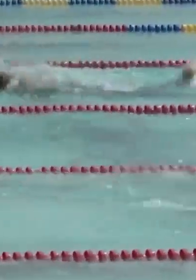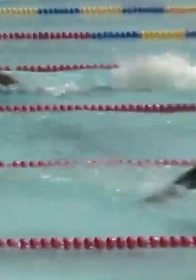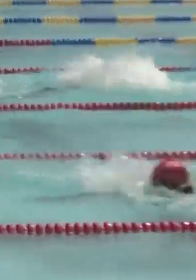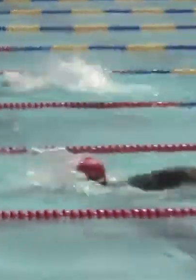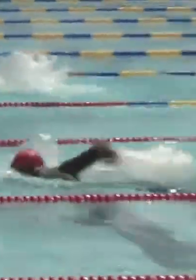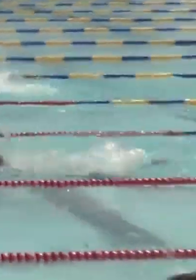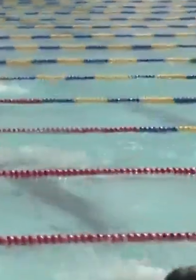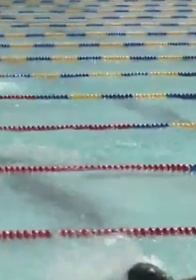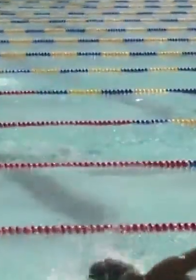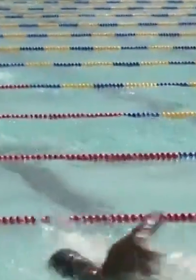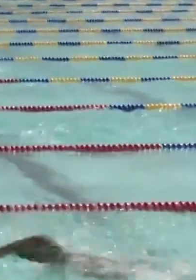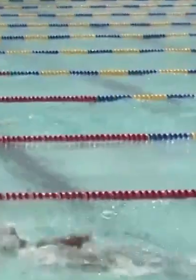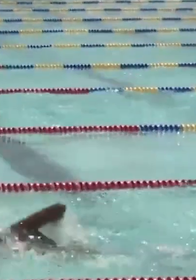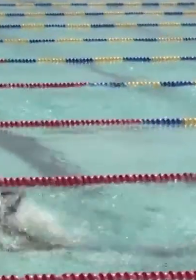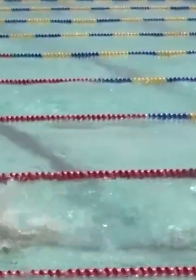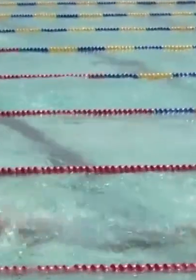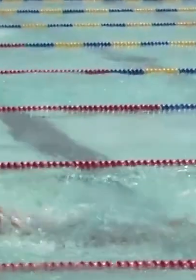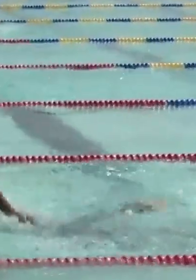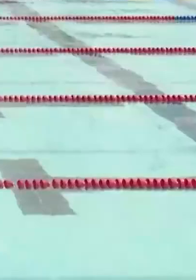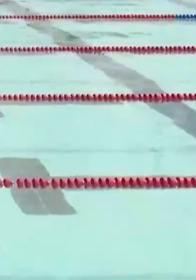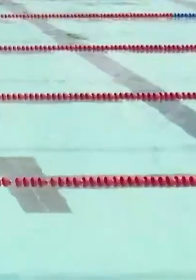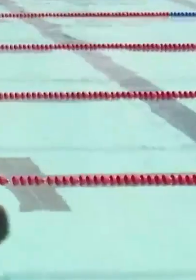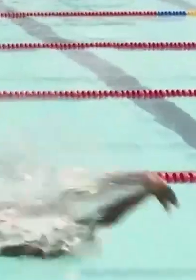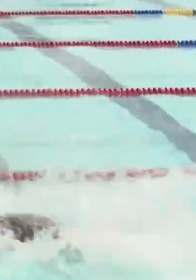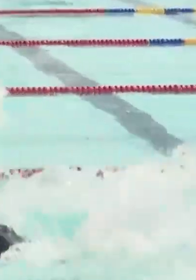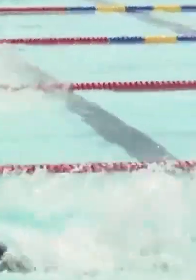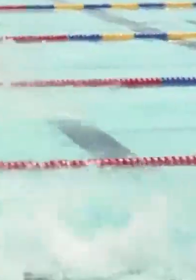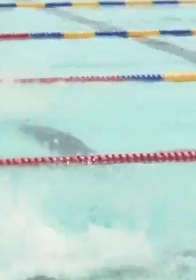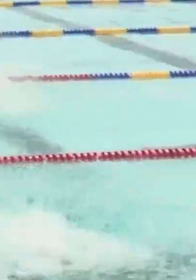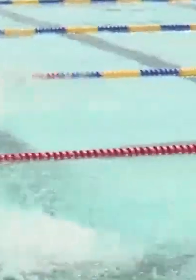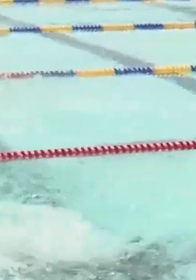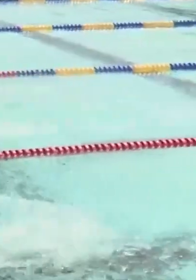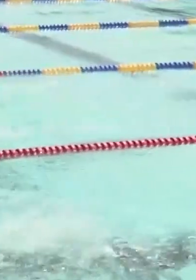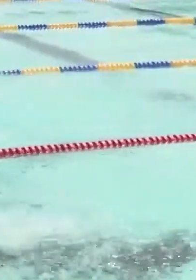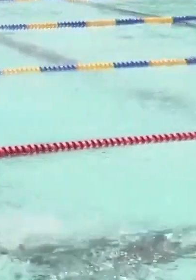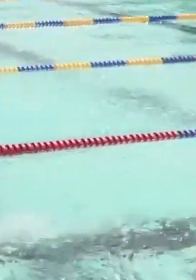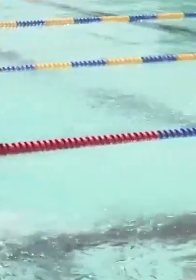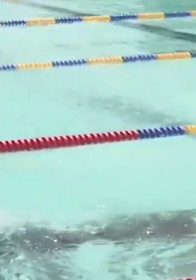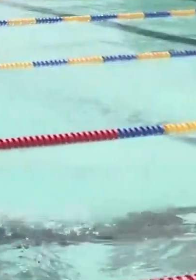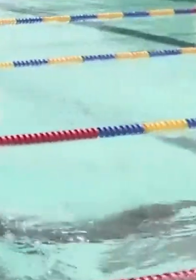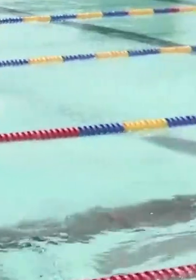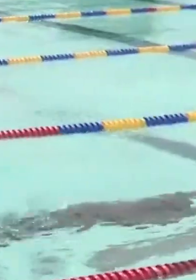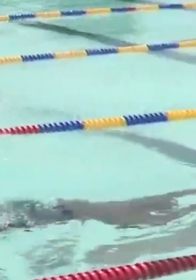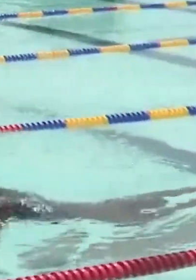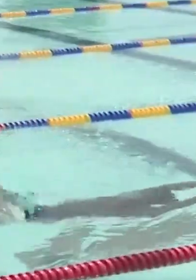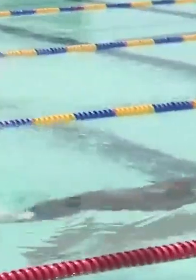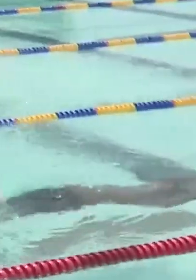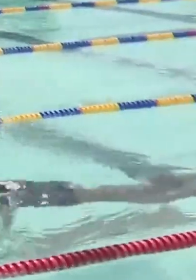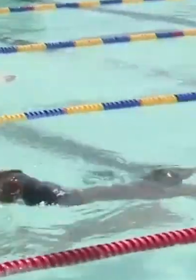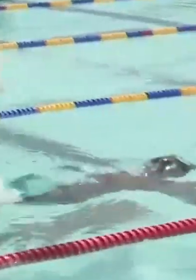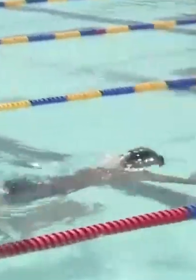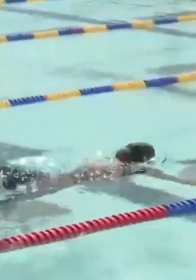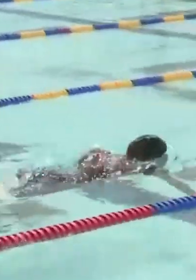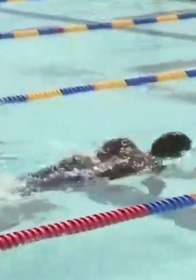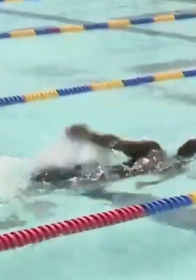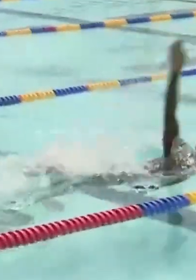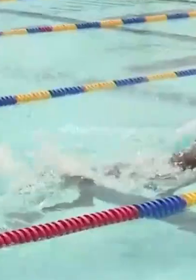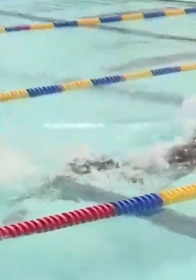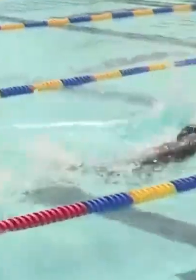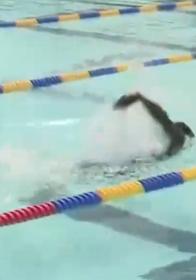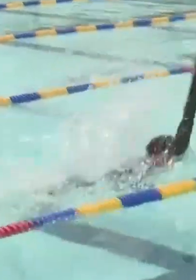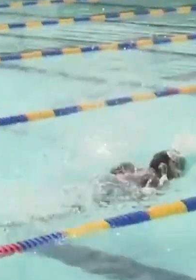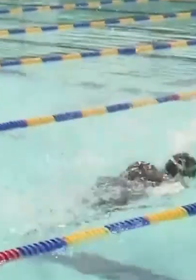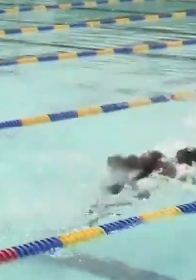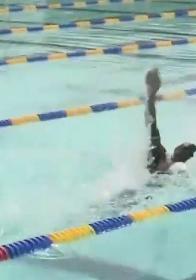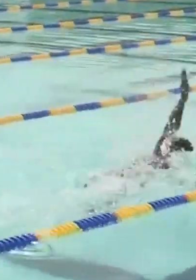third in 40.65. Relay action to bring the curtain down on Queen's College's swim sports. It's the boys 15 and